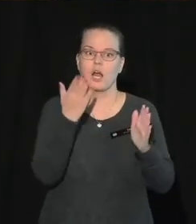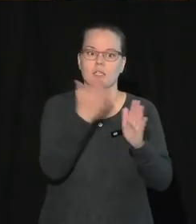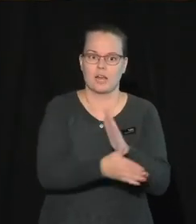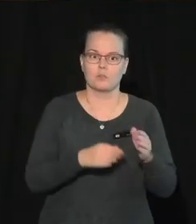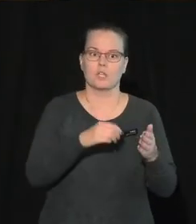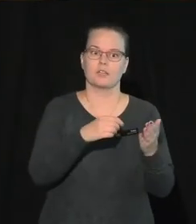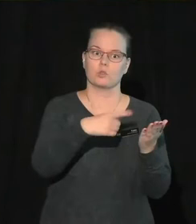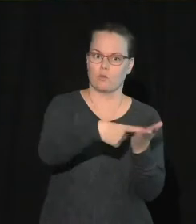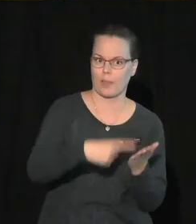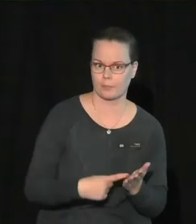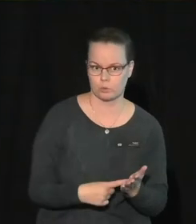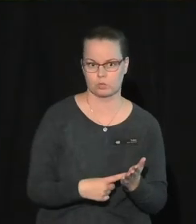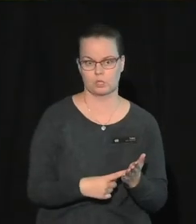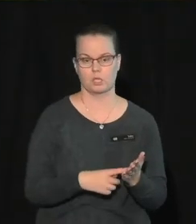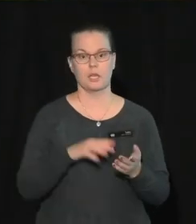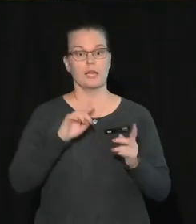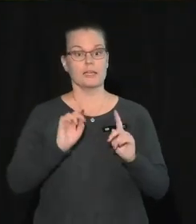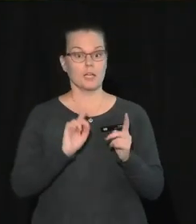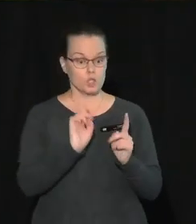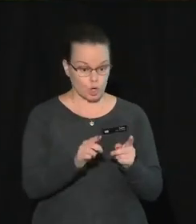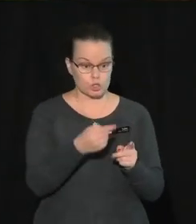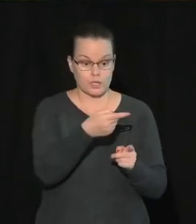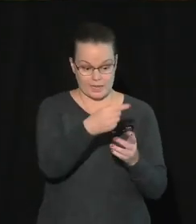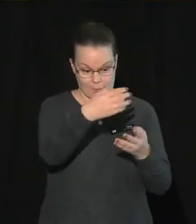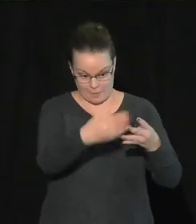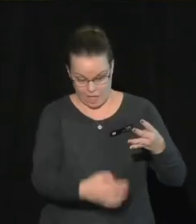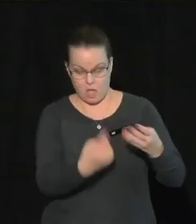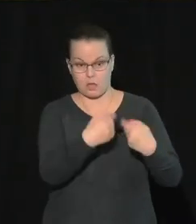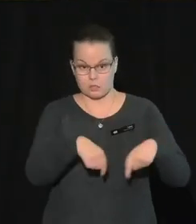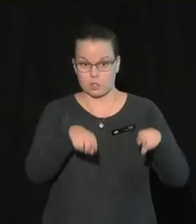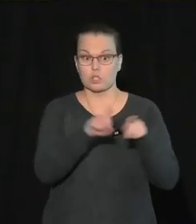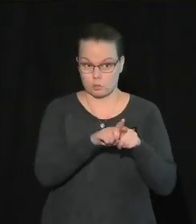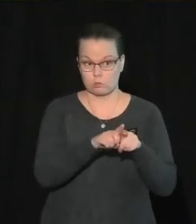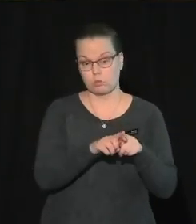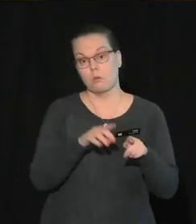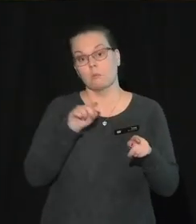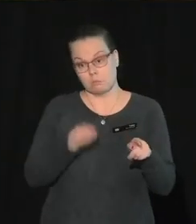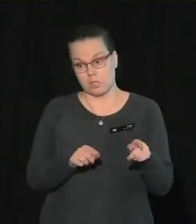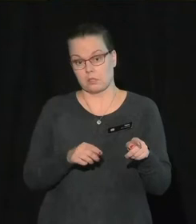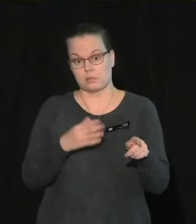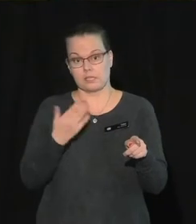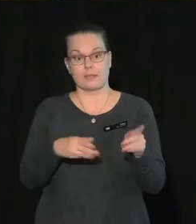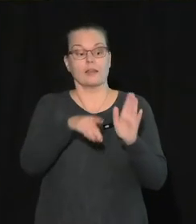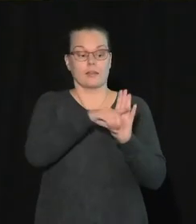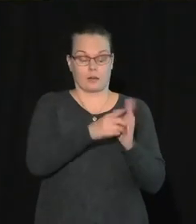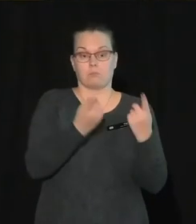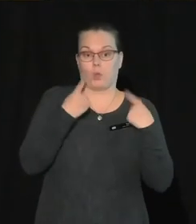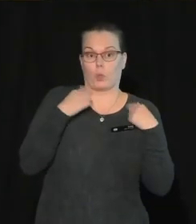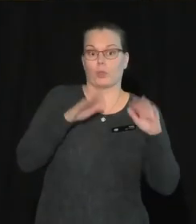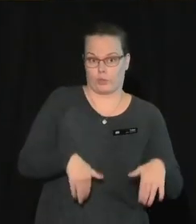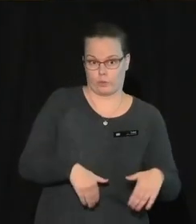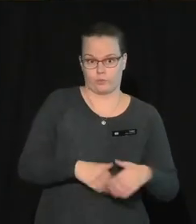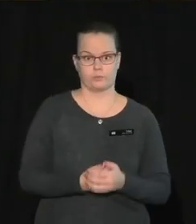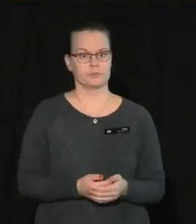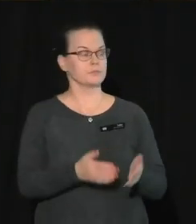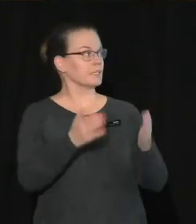of the directive. And if you comply with those, it's one way of fulfilling the requirements of the directive.